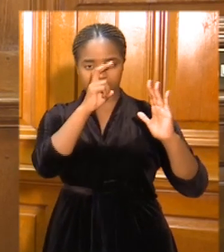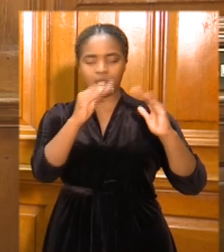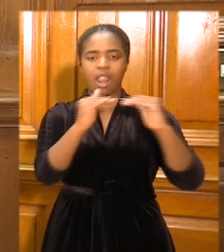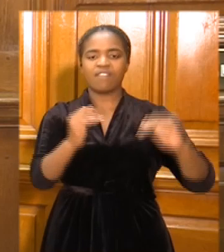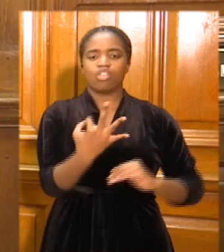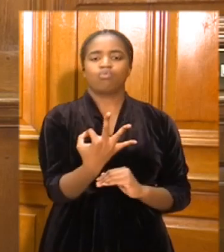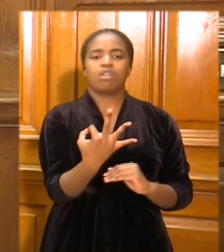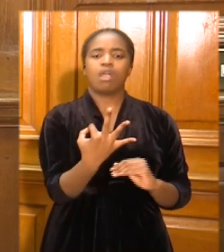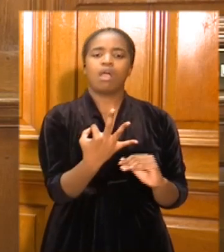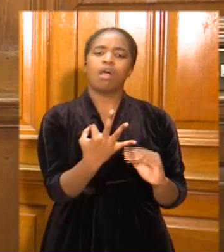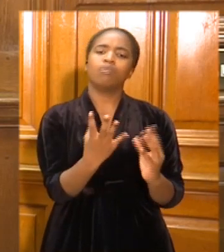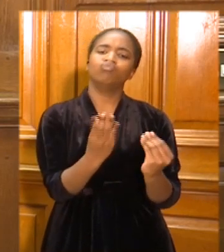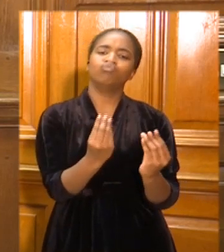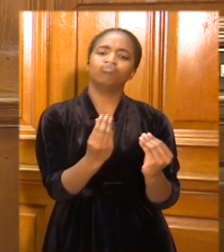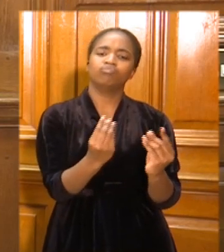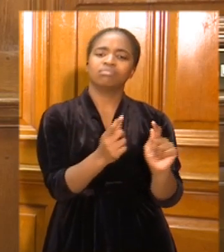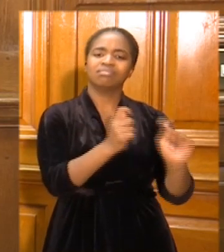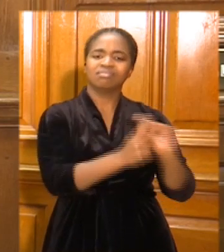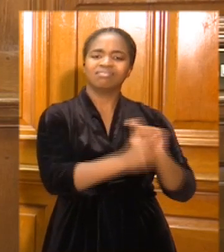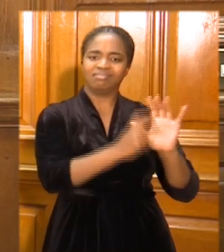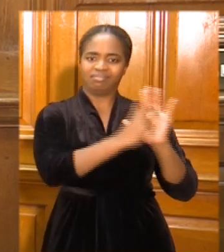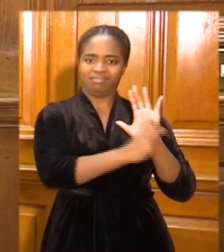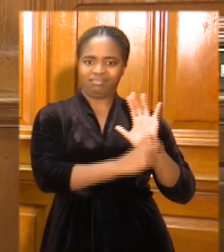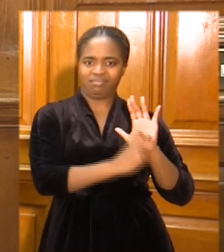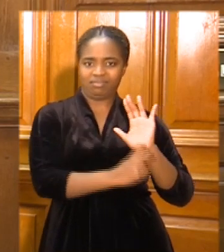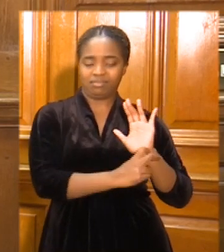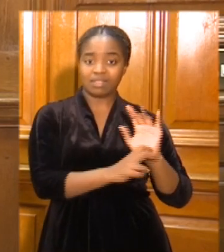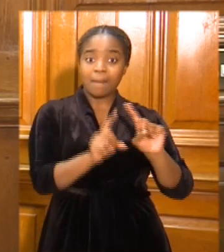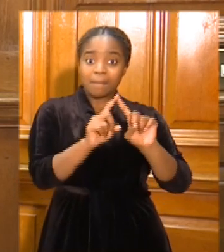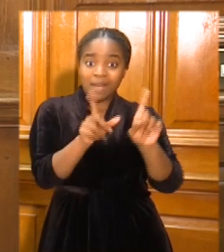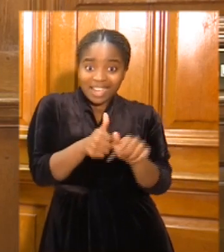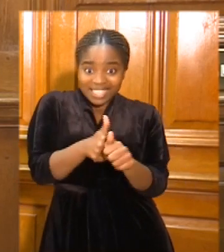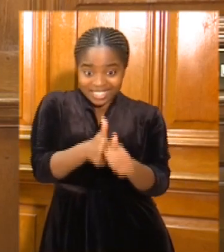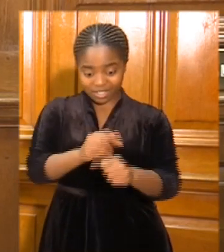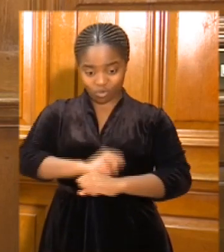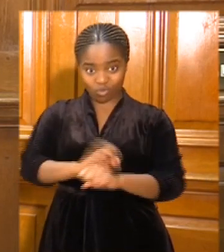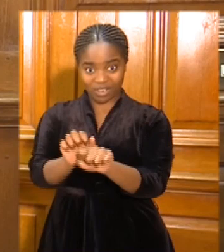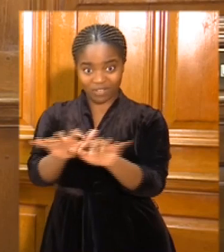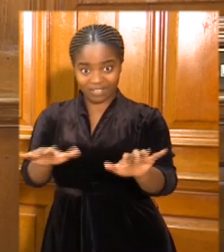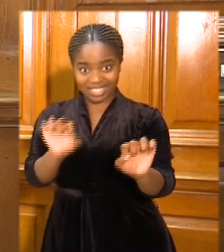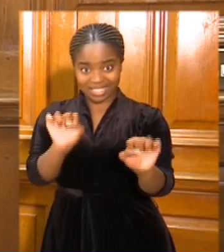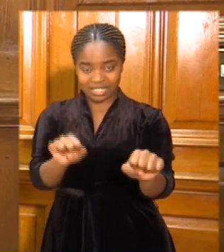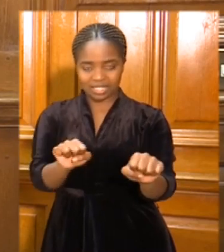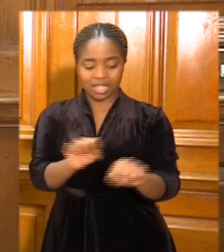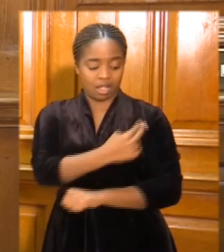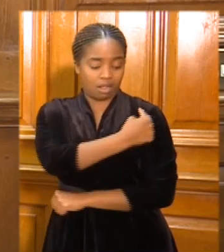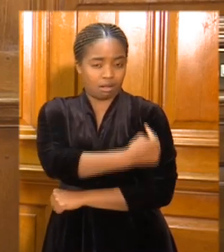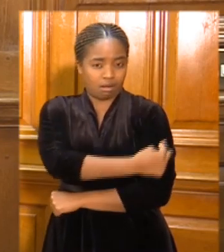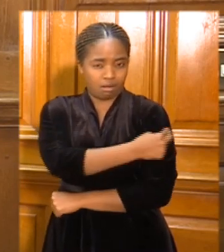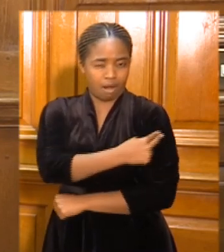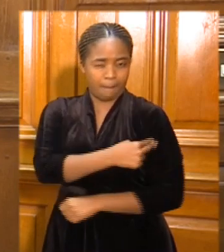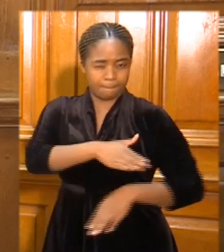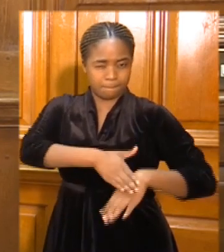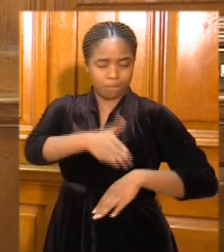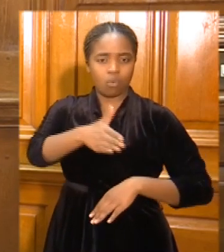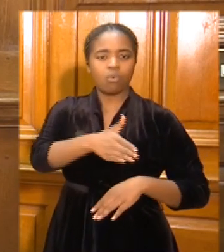people, while significantly expanding and intensifying our public health